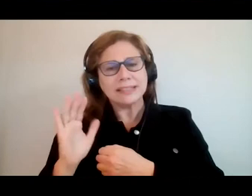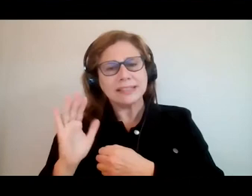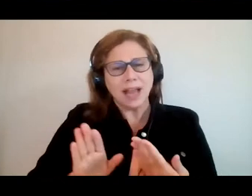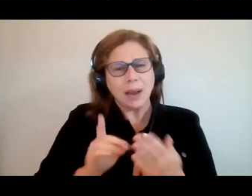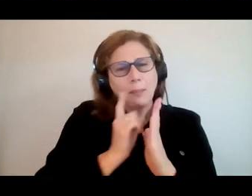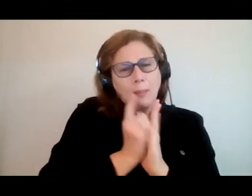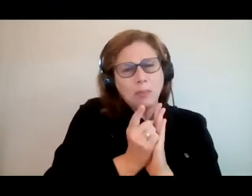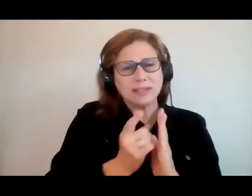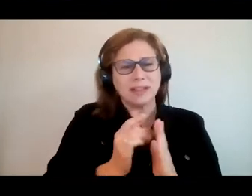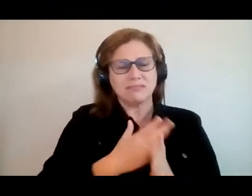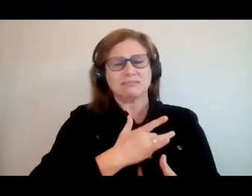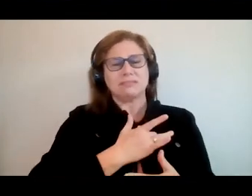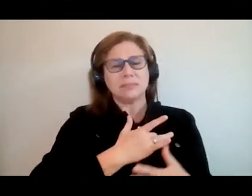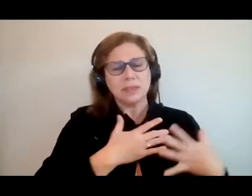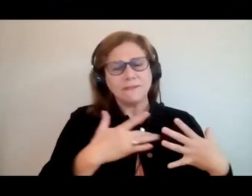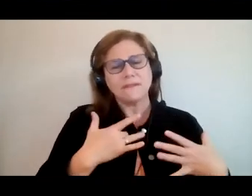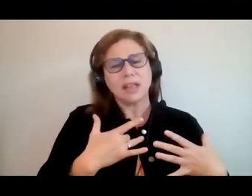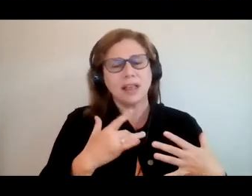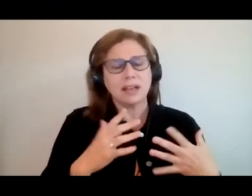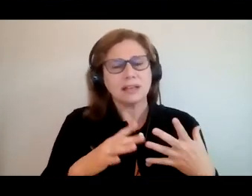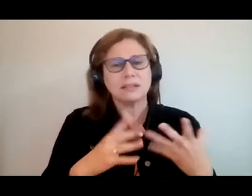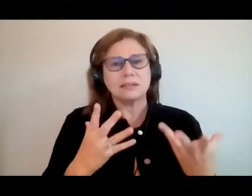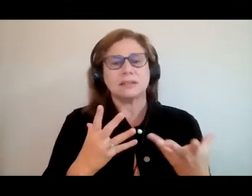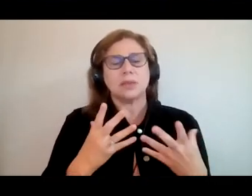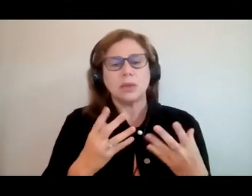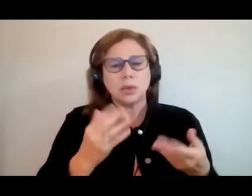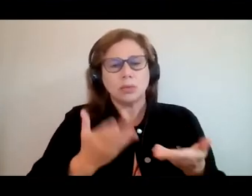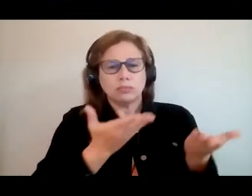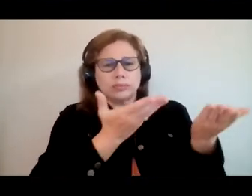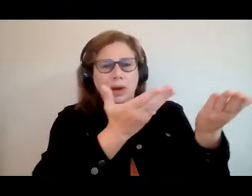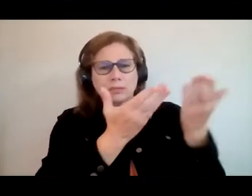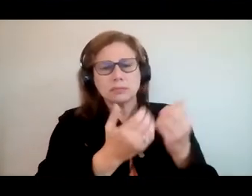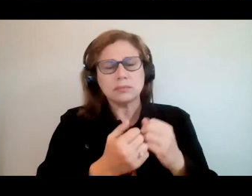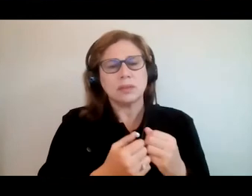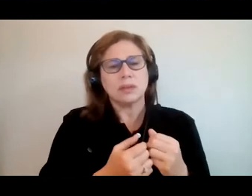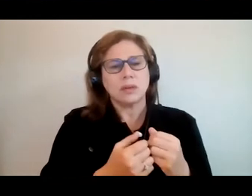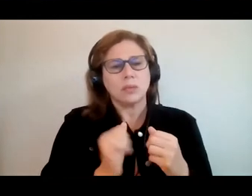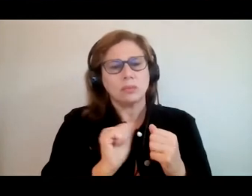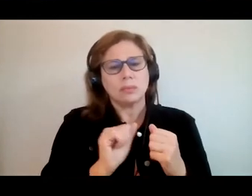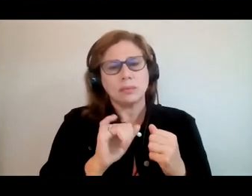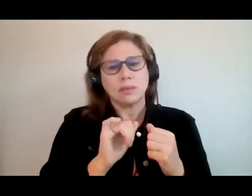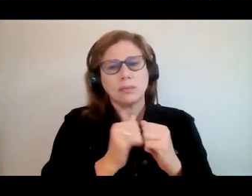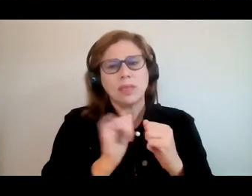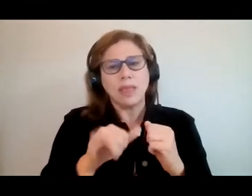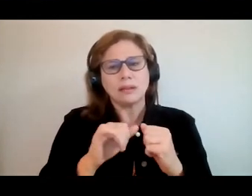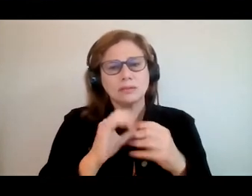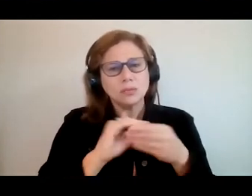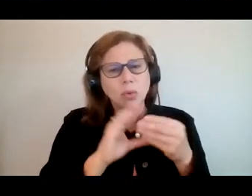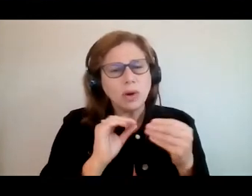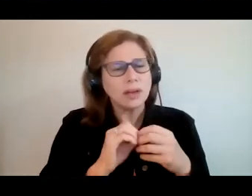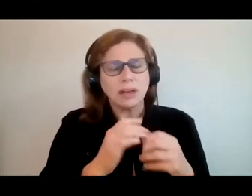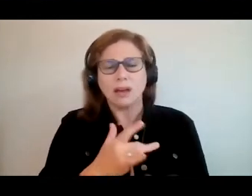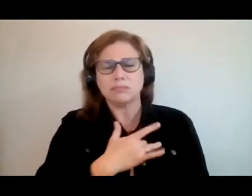that story is, it kind of hits you like a ton of bricks. And in